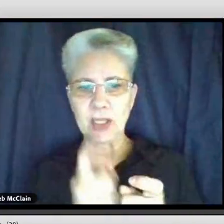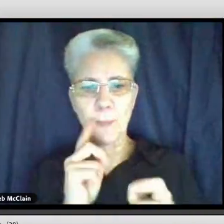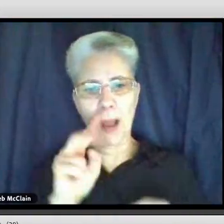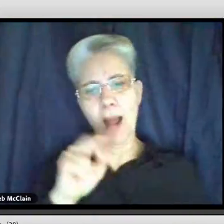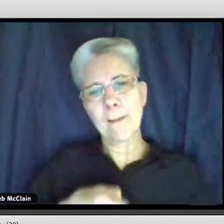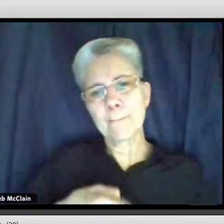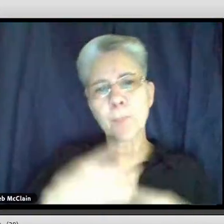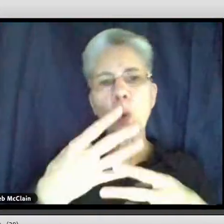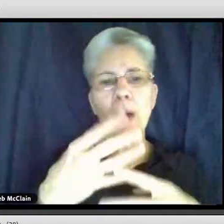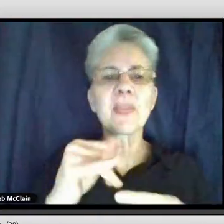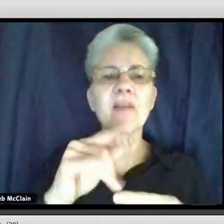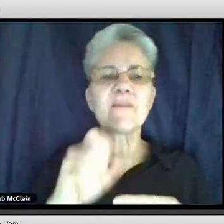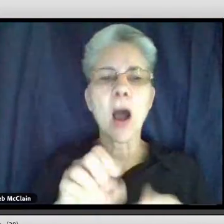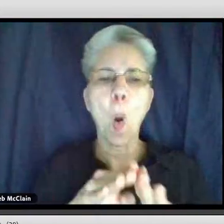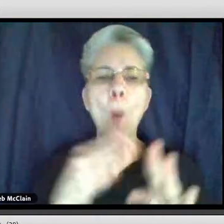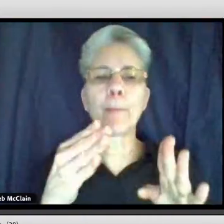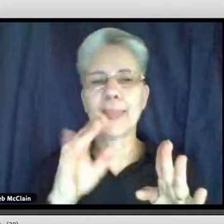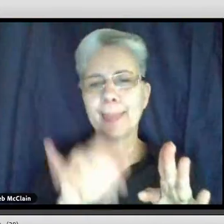opening files.